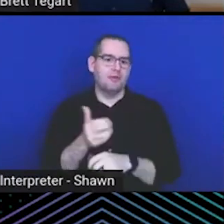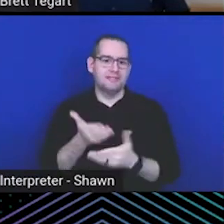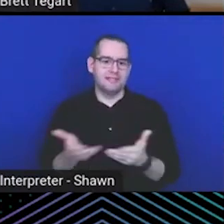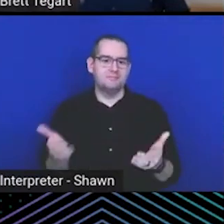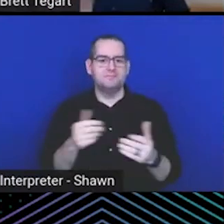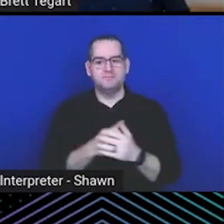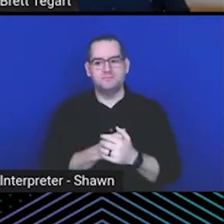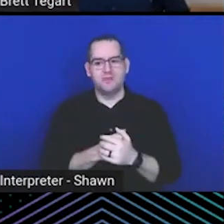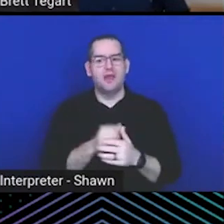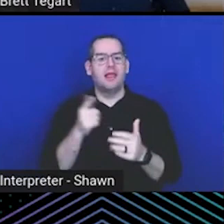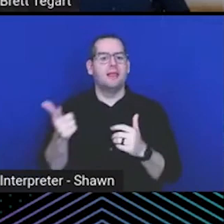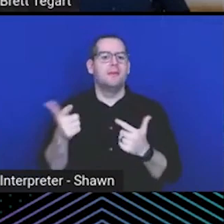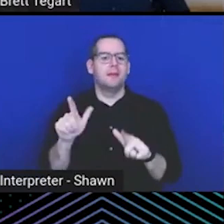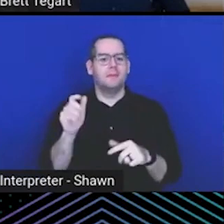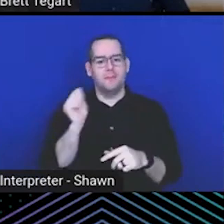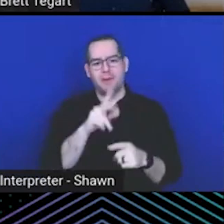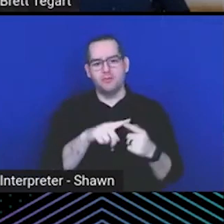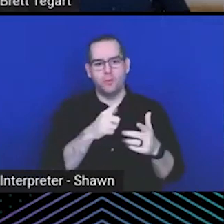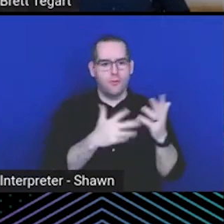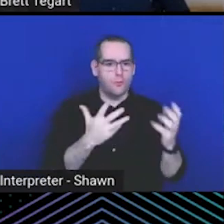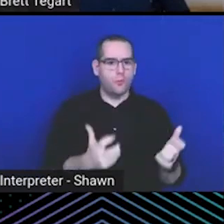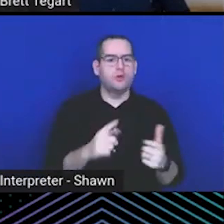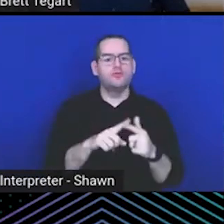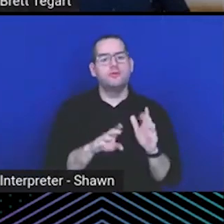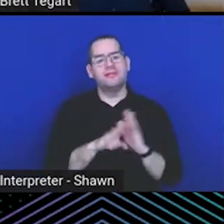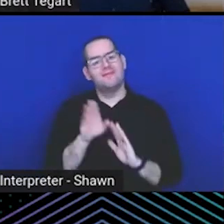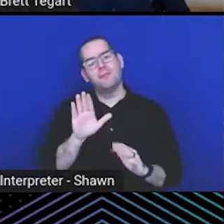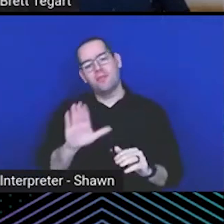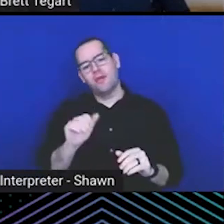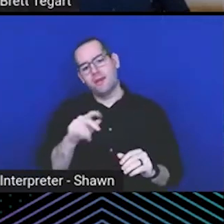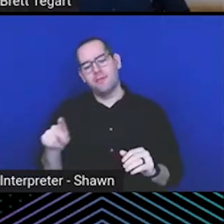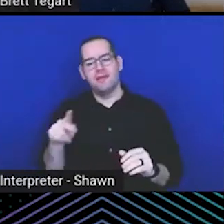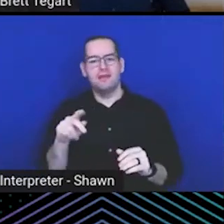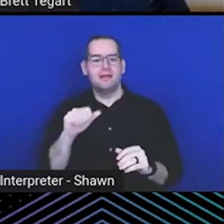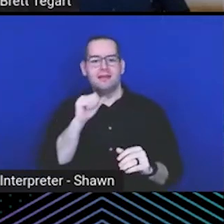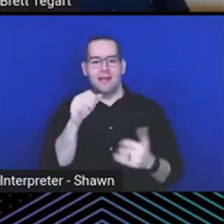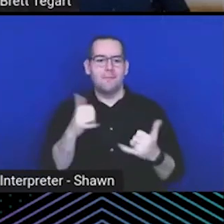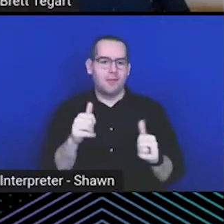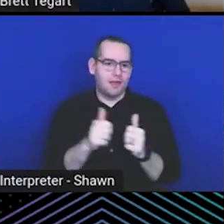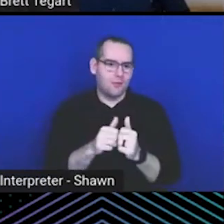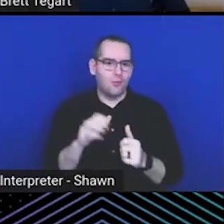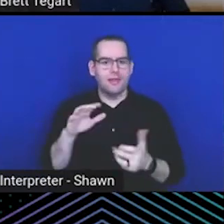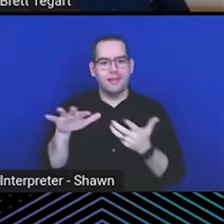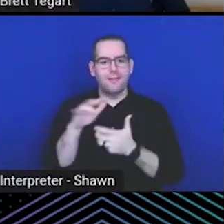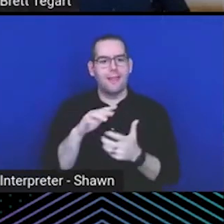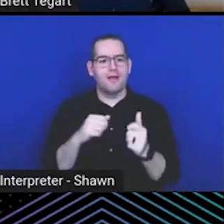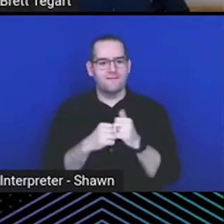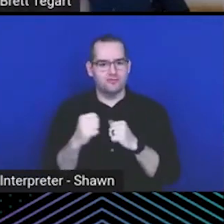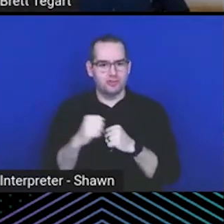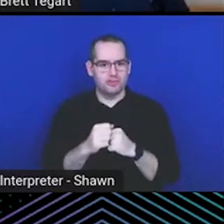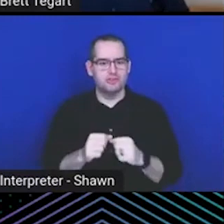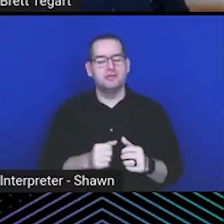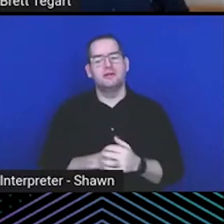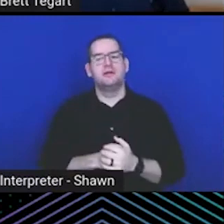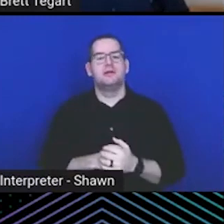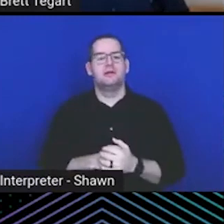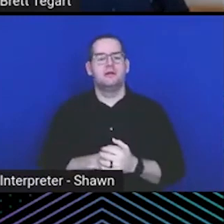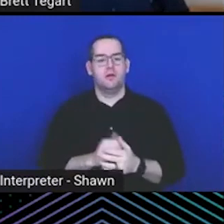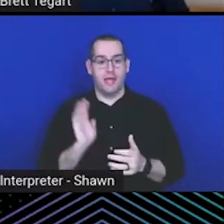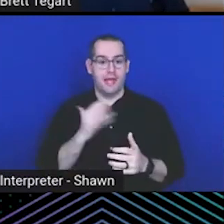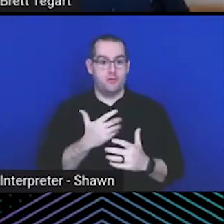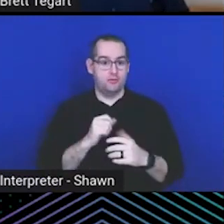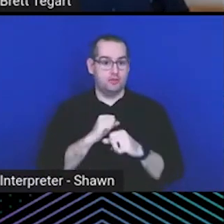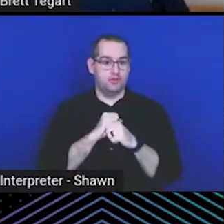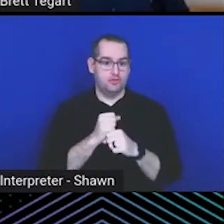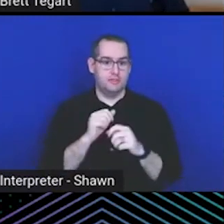this lets them get back to what they want to do, which is develop their application, not play with the cloud infrastructure. And our security